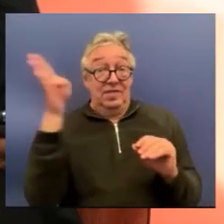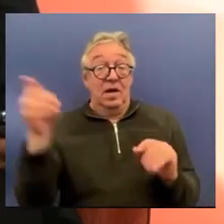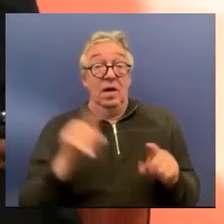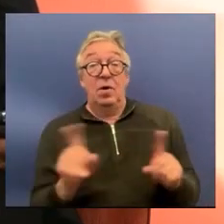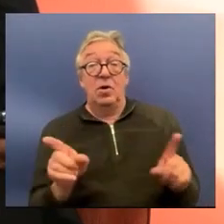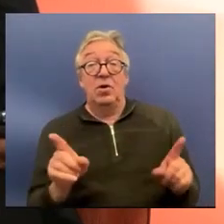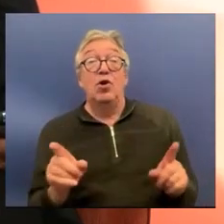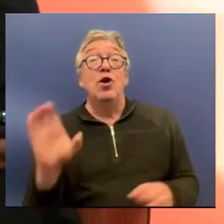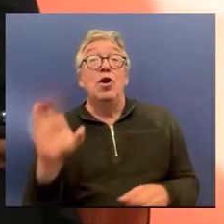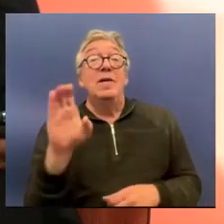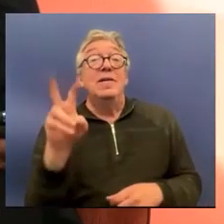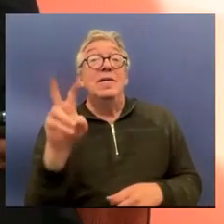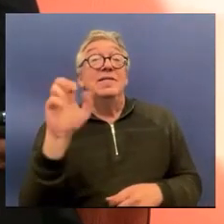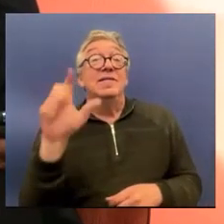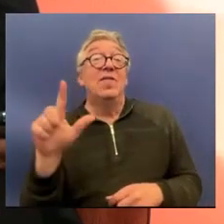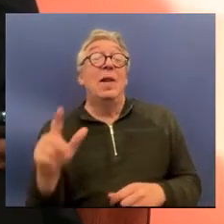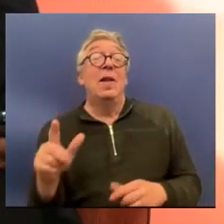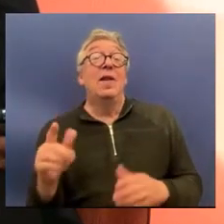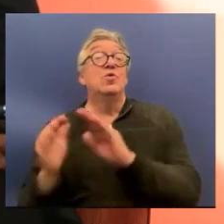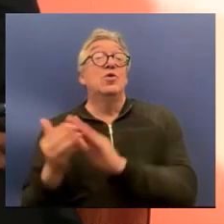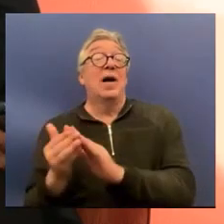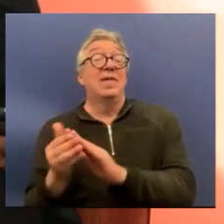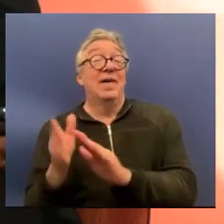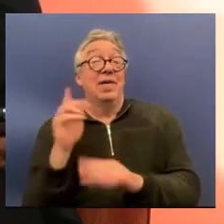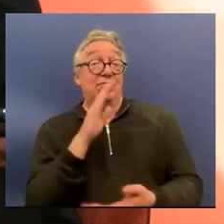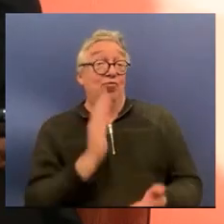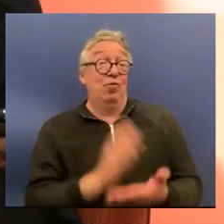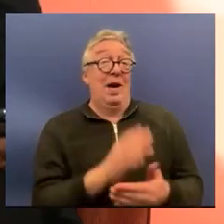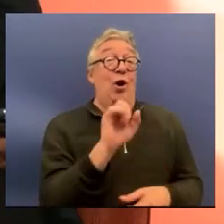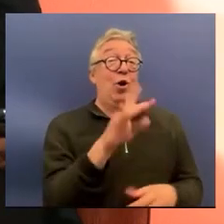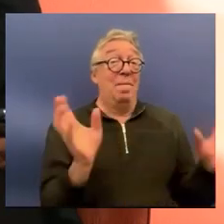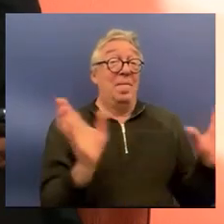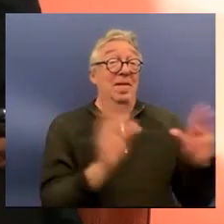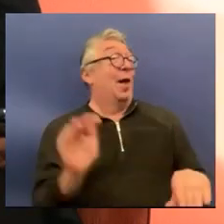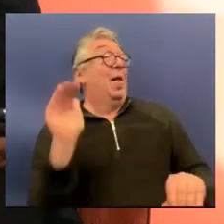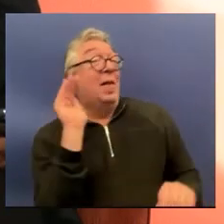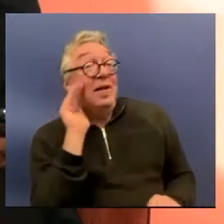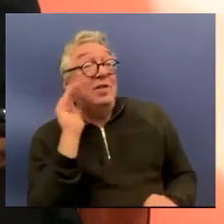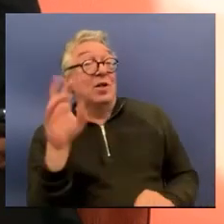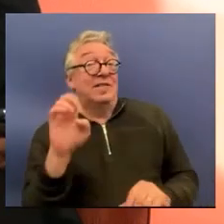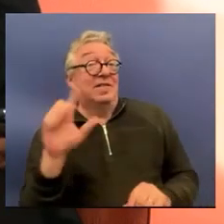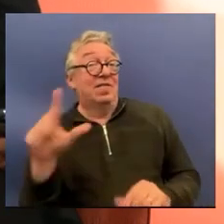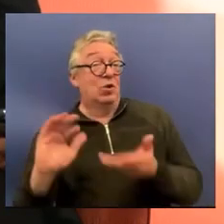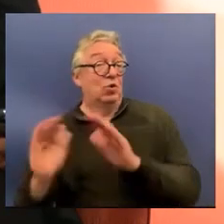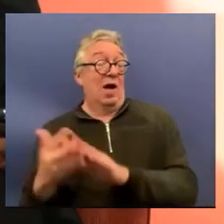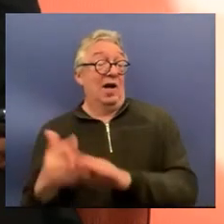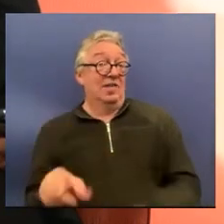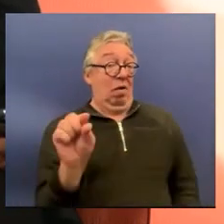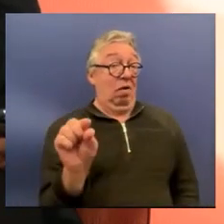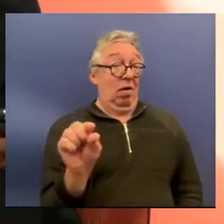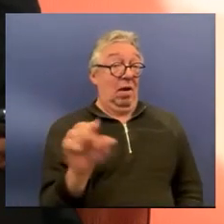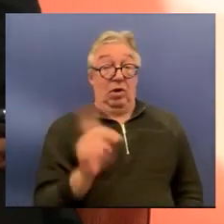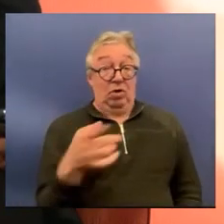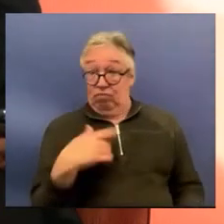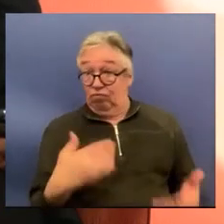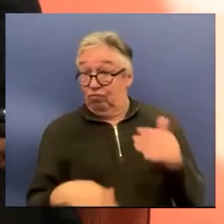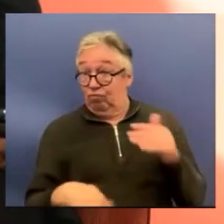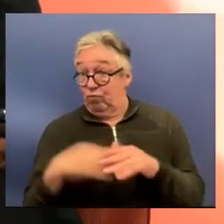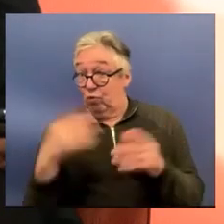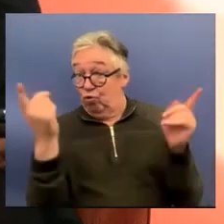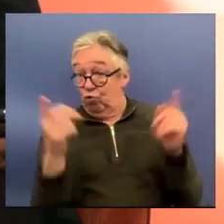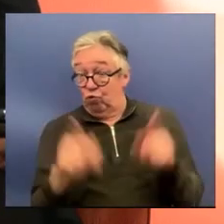heard on COP meetings and everywhere. So we try to do what we can, but I completely agree with you that there is still so much work to be